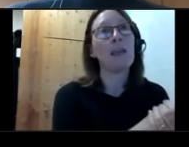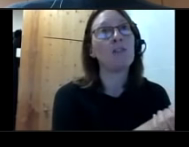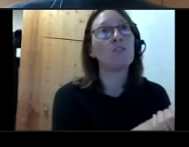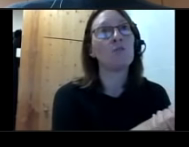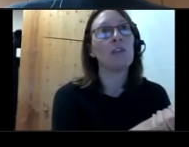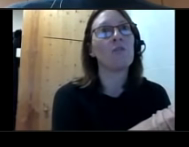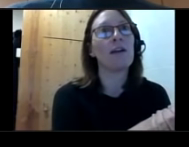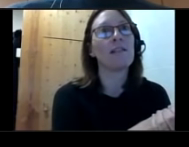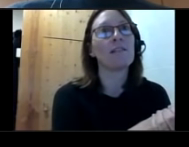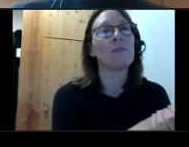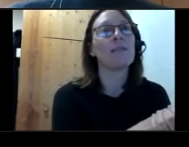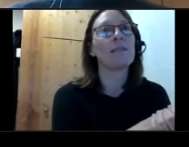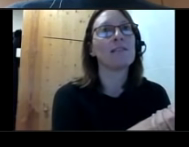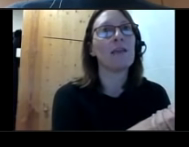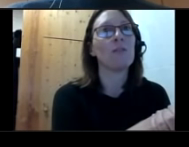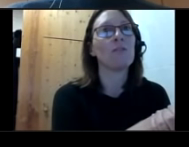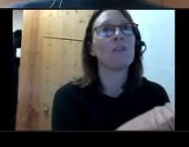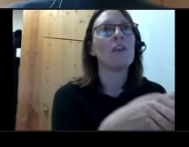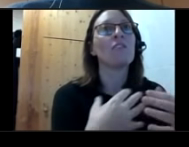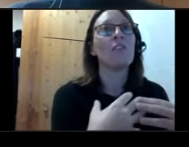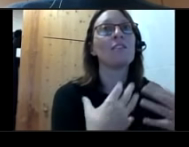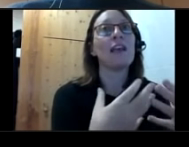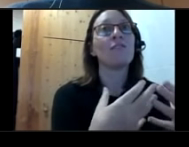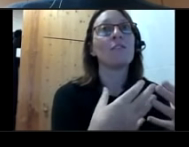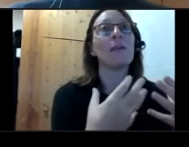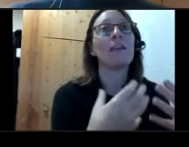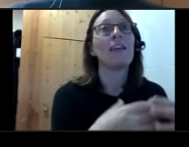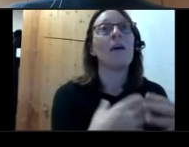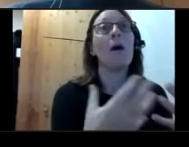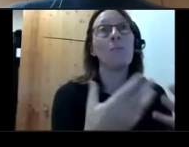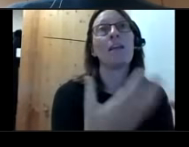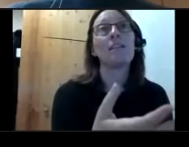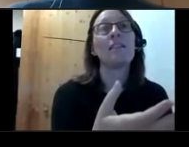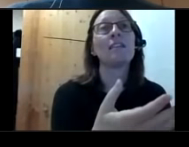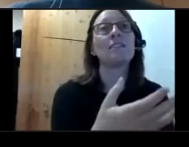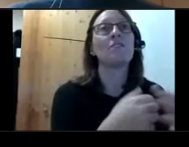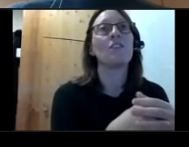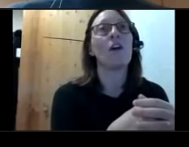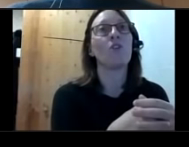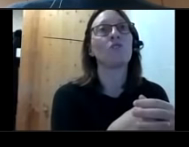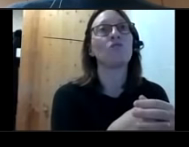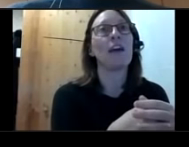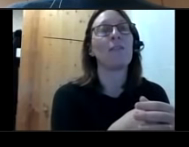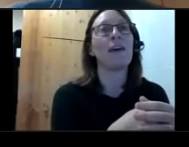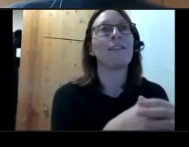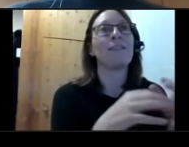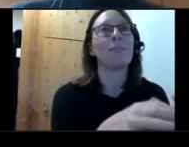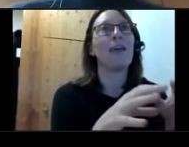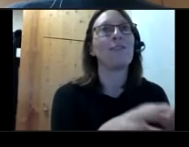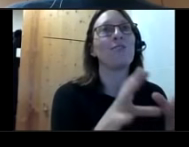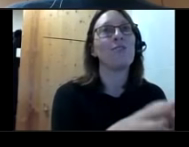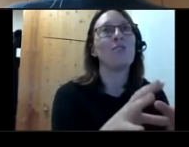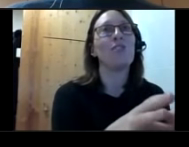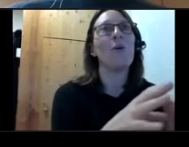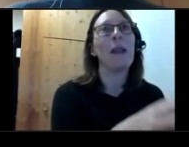must be included within your accessibility statement. So that does have to be publicly stated that you have gone down that.